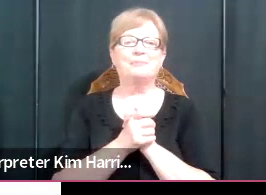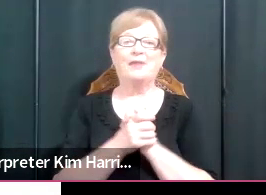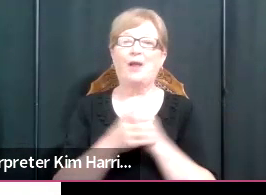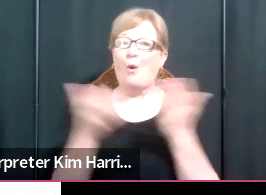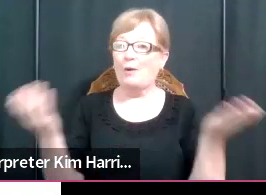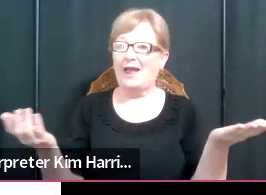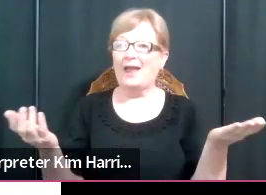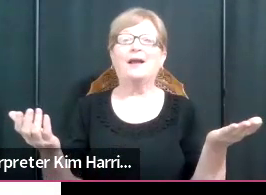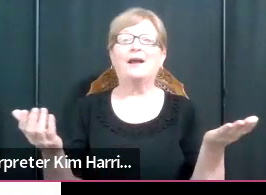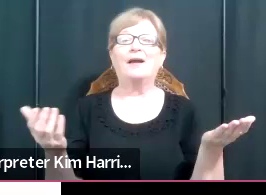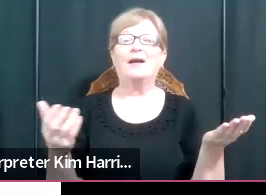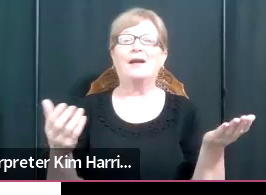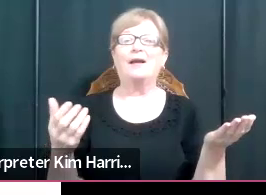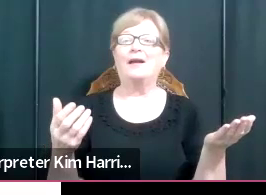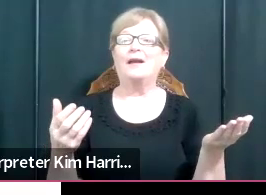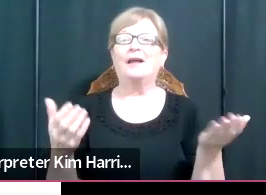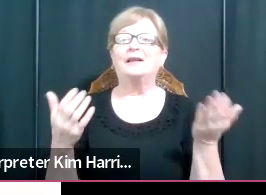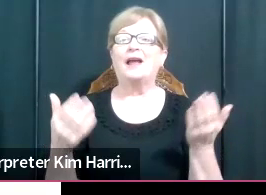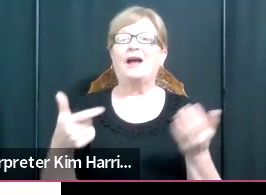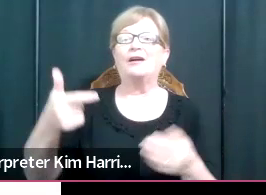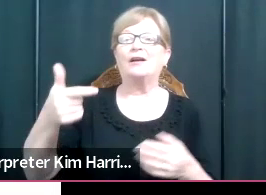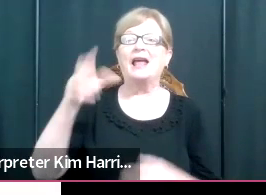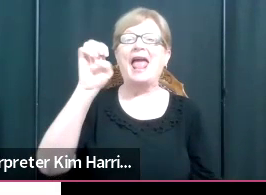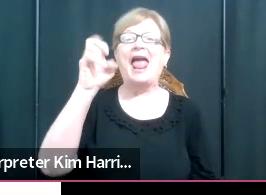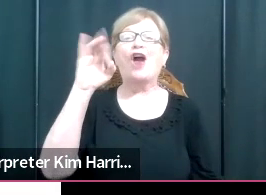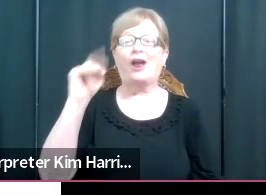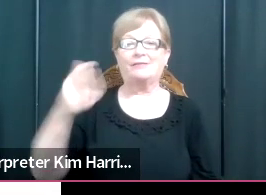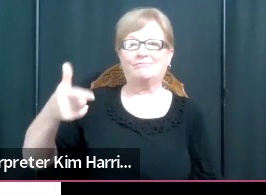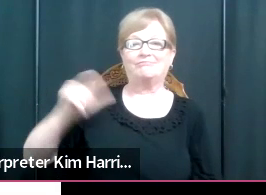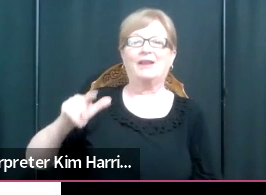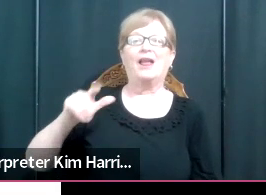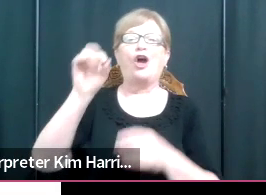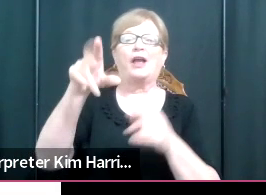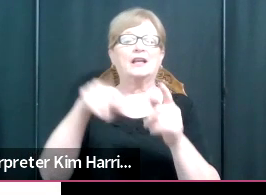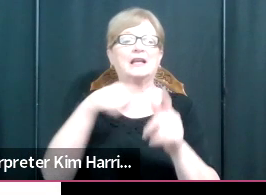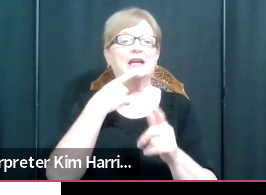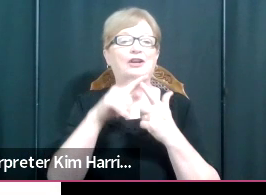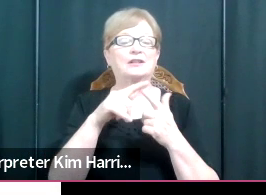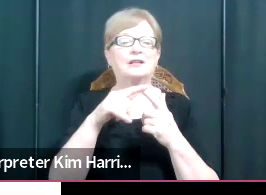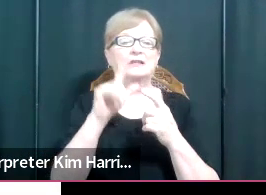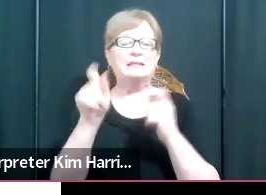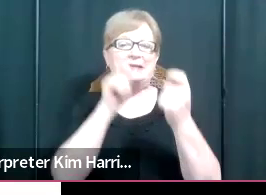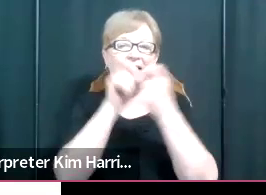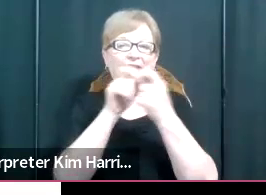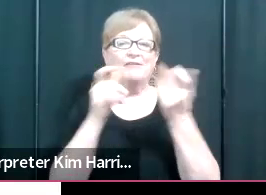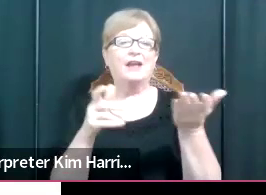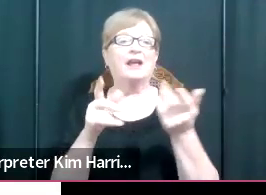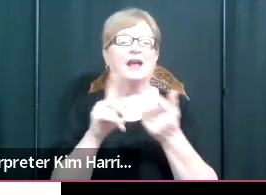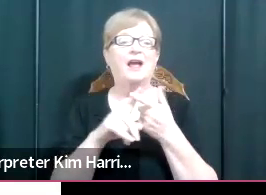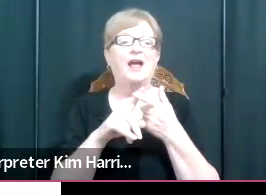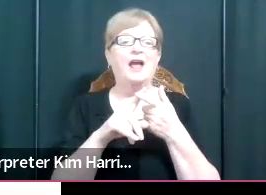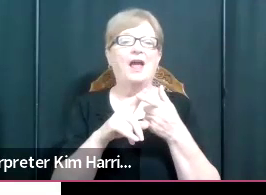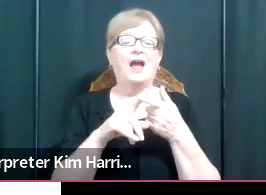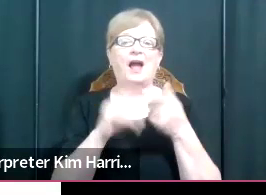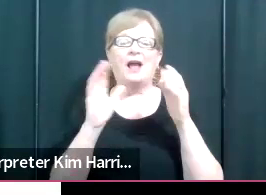Okay, so here is where we start the specific categorizations that we made